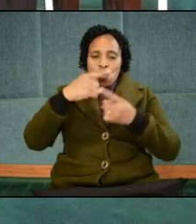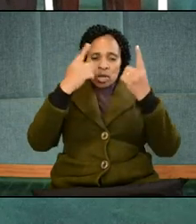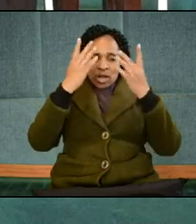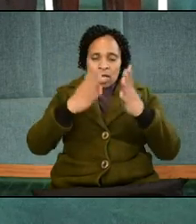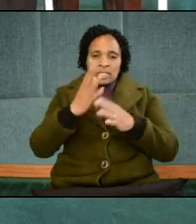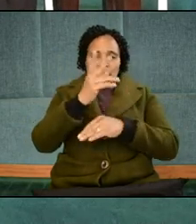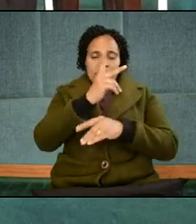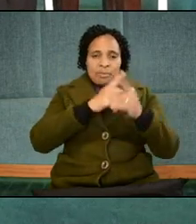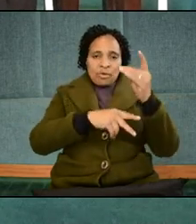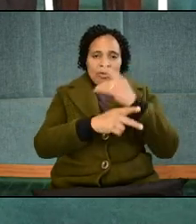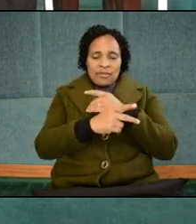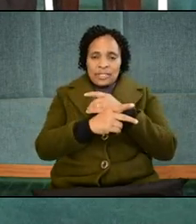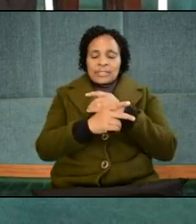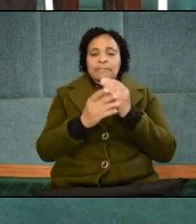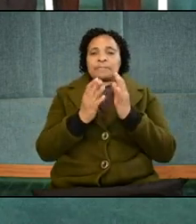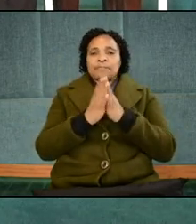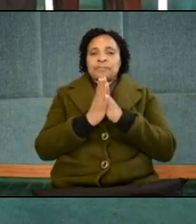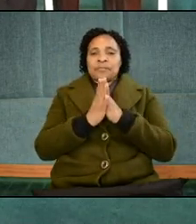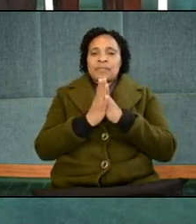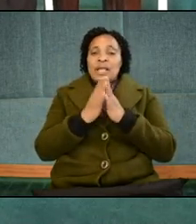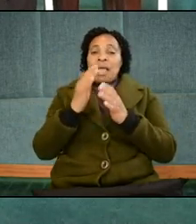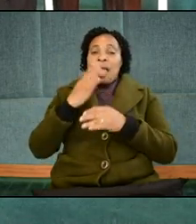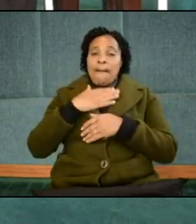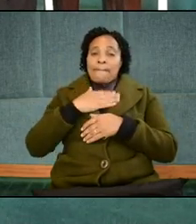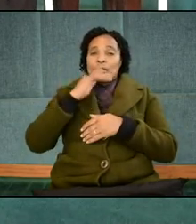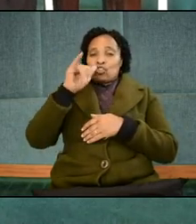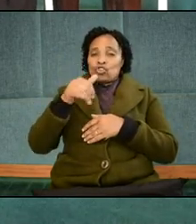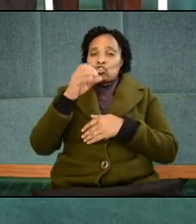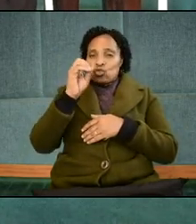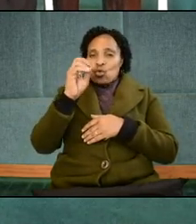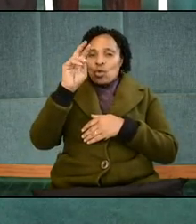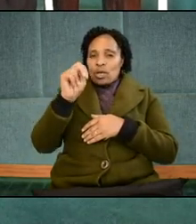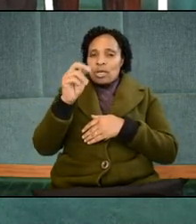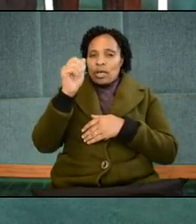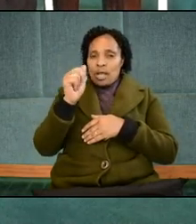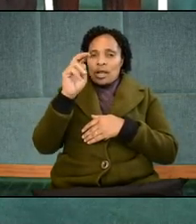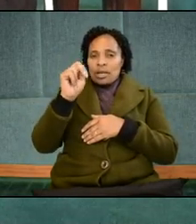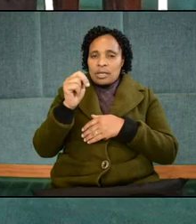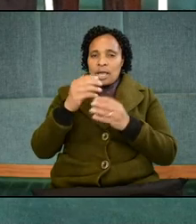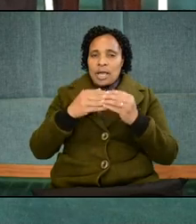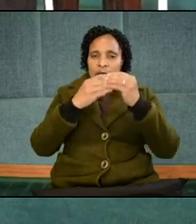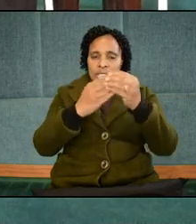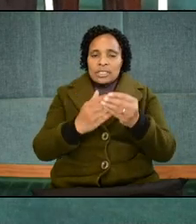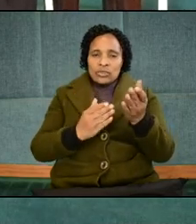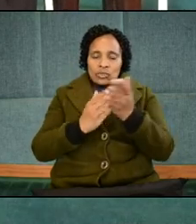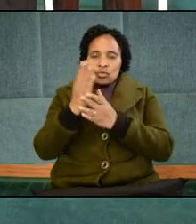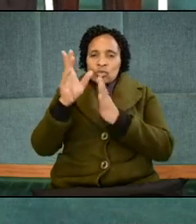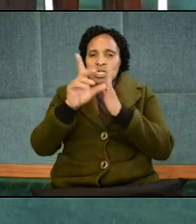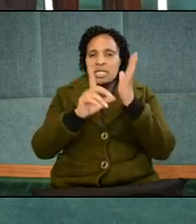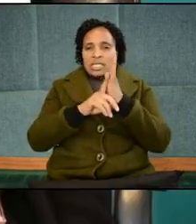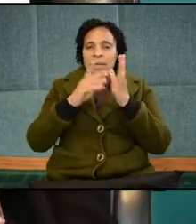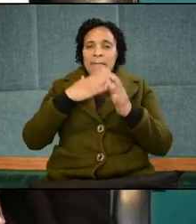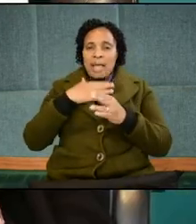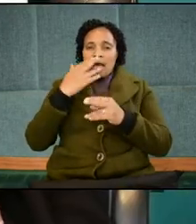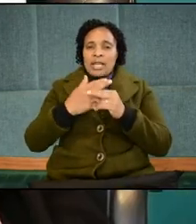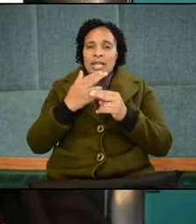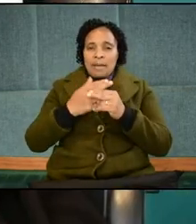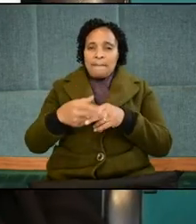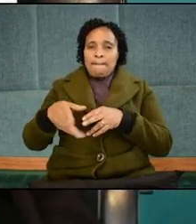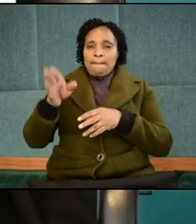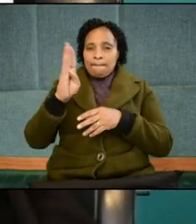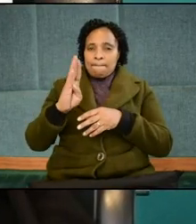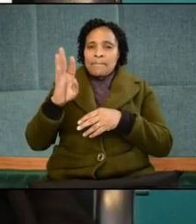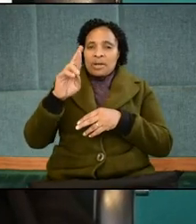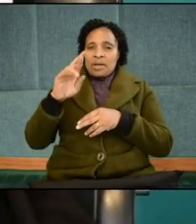prophets and the flashlight. I am Jonan. I'll be guiding through the lesson. And my name is Bridget, and I'll also